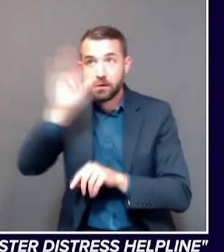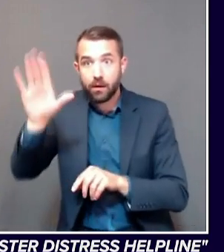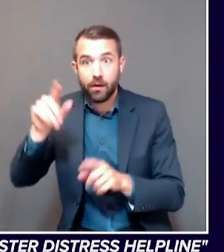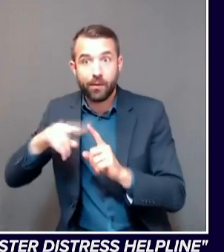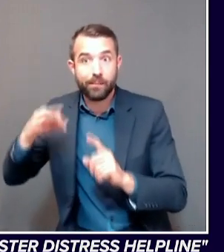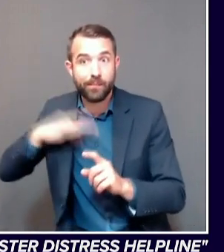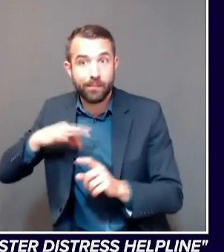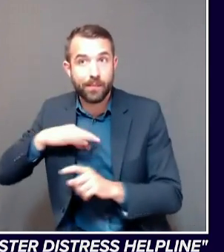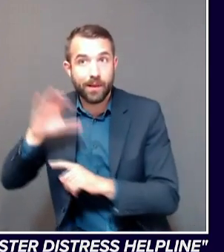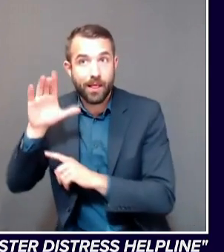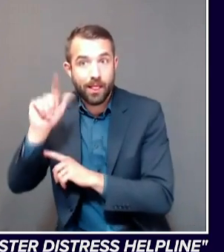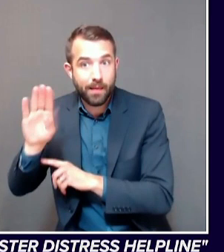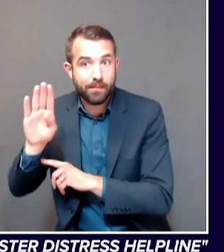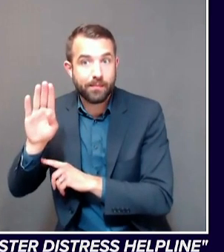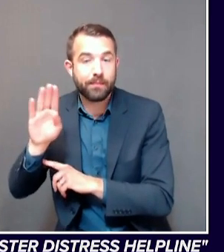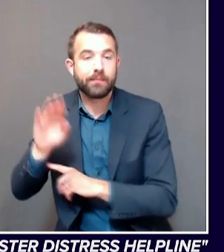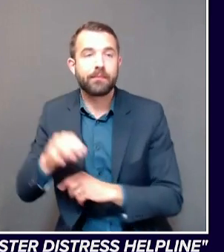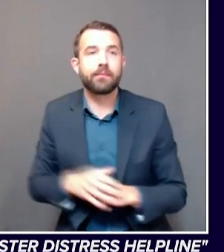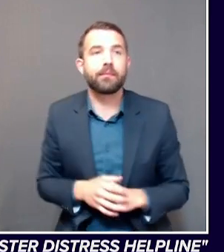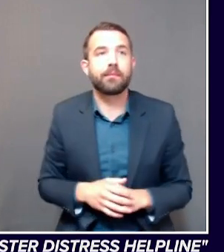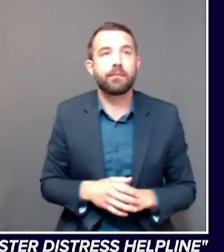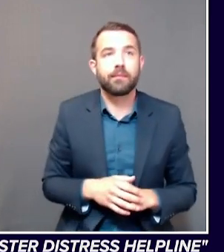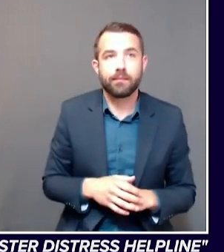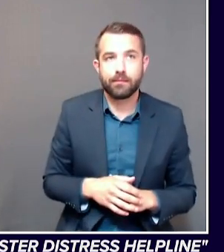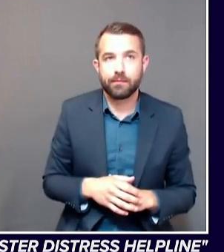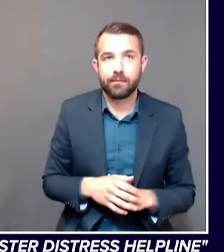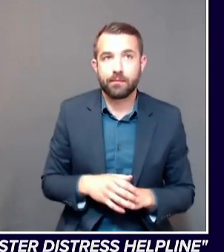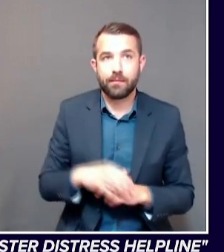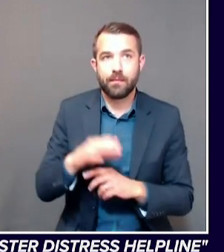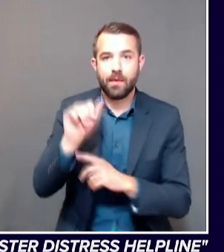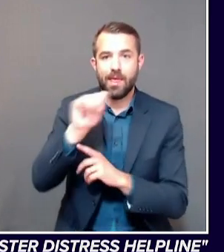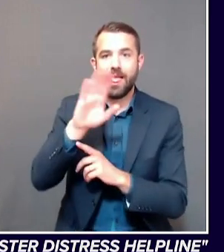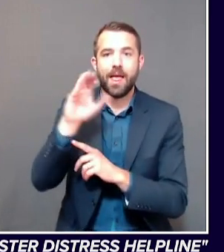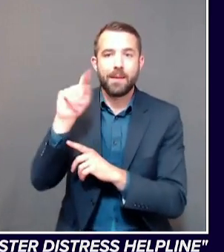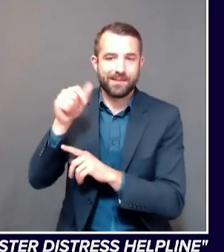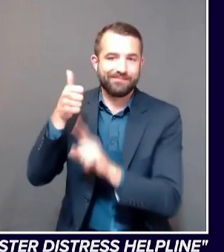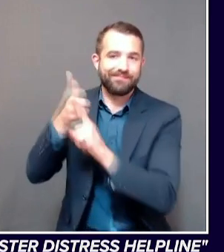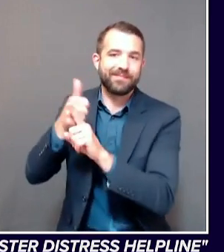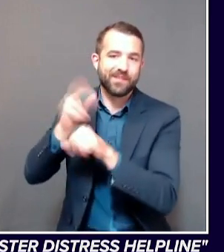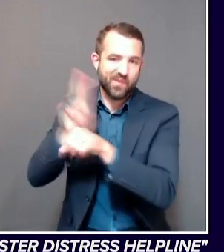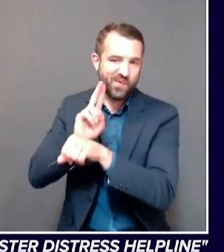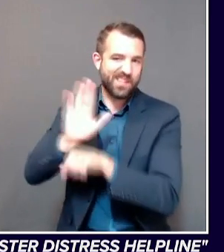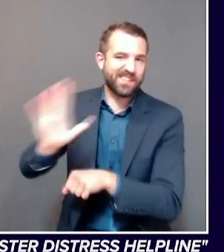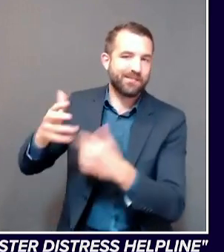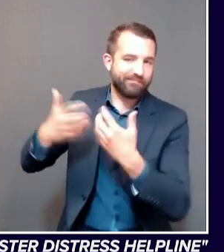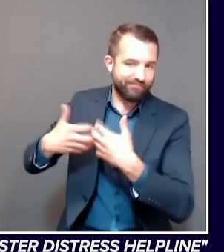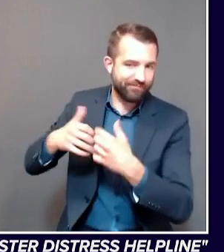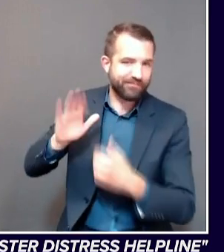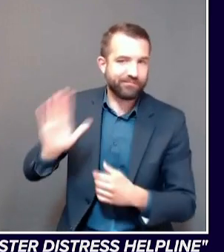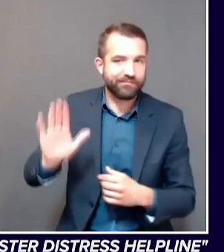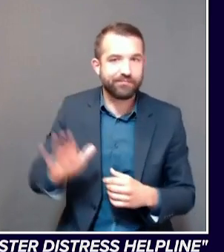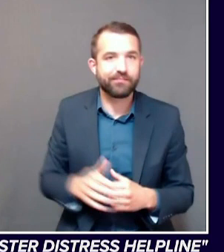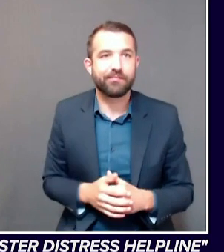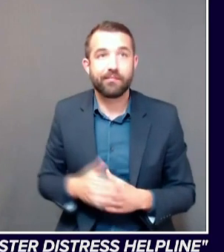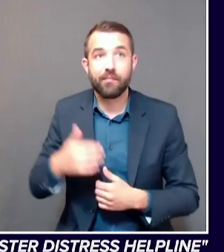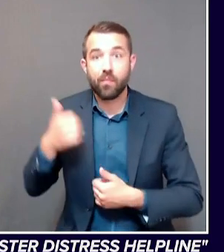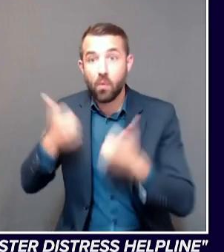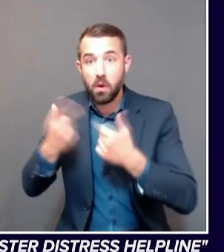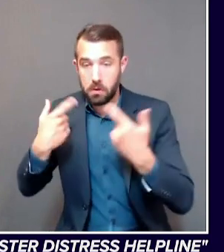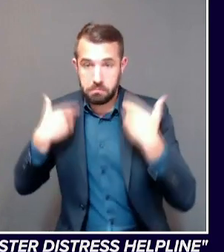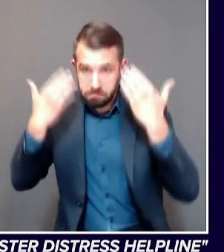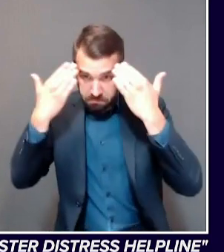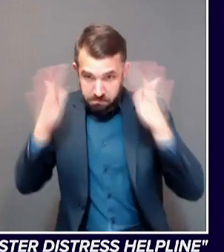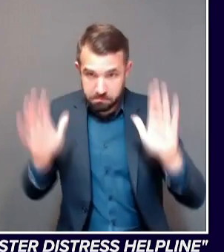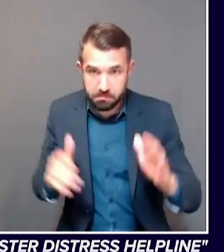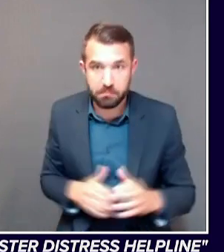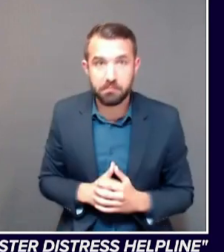curiosity? They are undertaking testing on their own. I don't know exactly which tests they are using. They would be